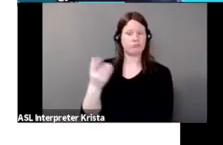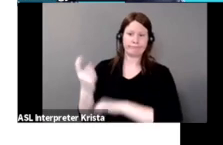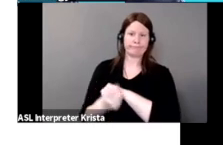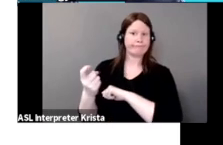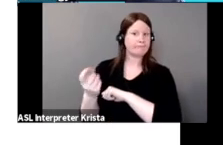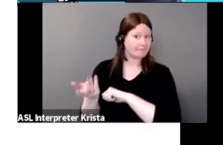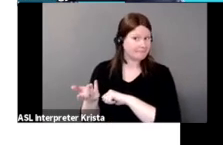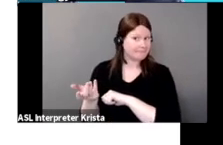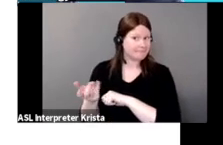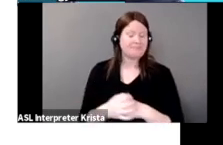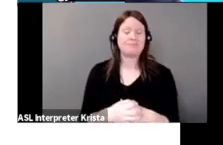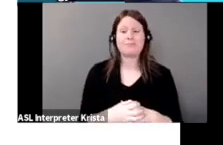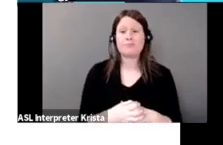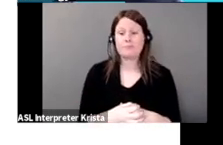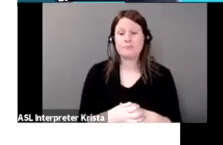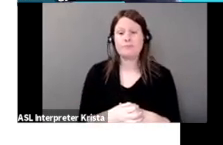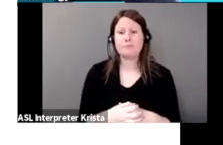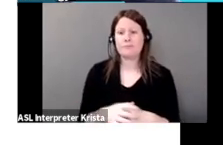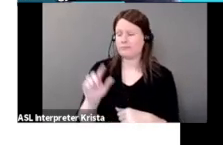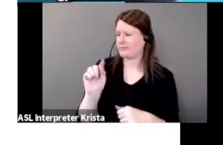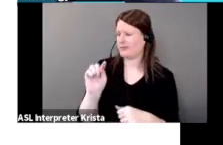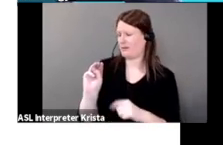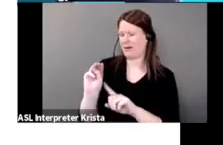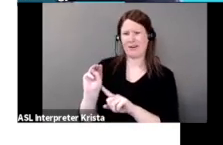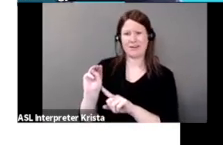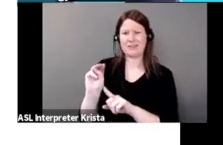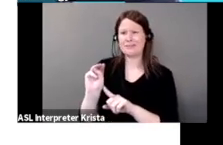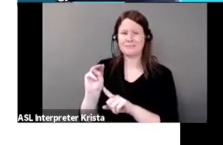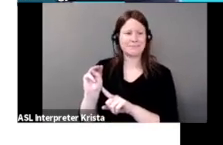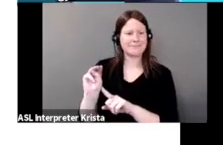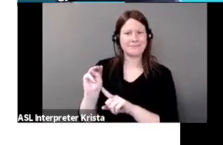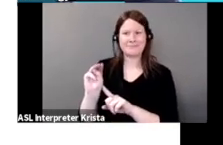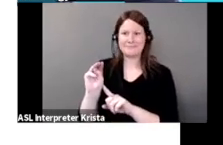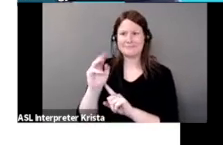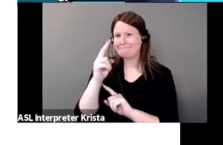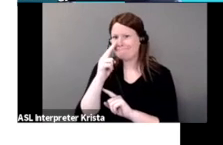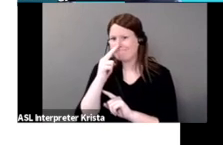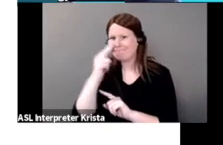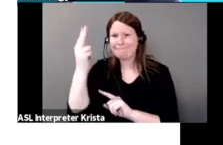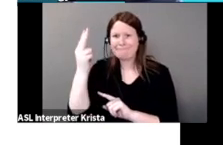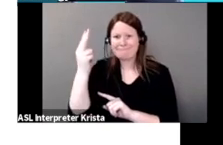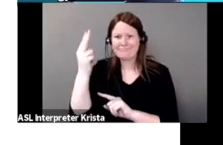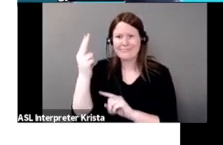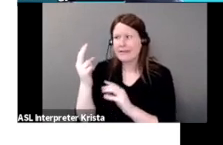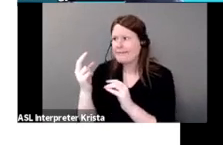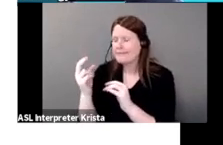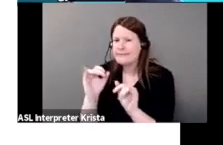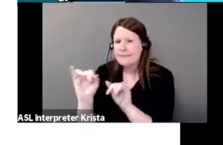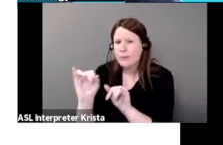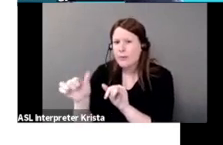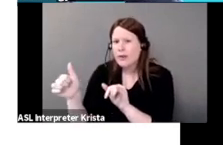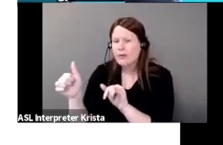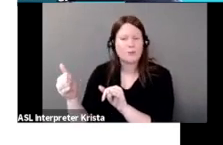So your trademark must be unique. It can't sound or look similar to another mark. Also,